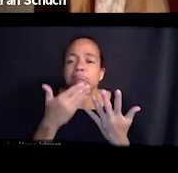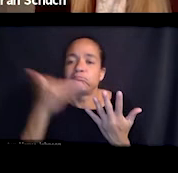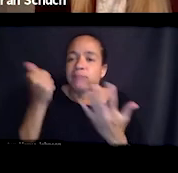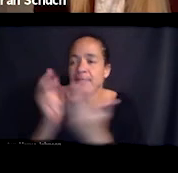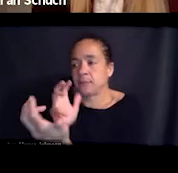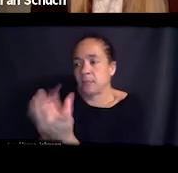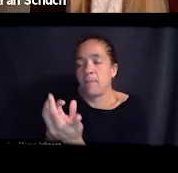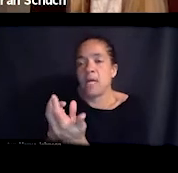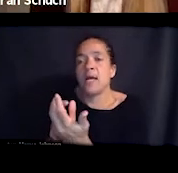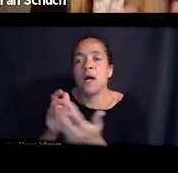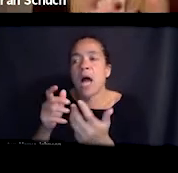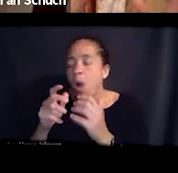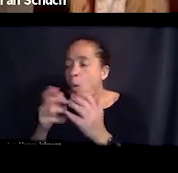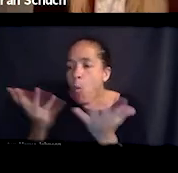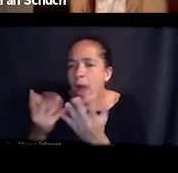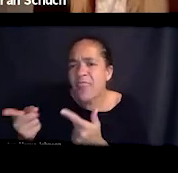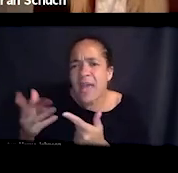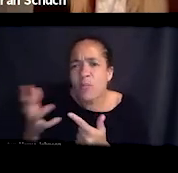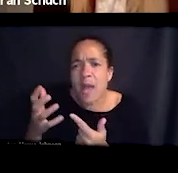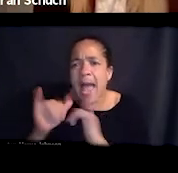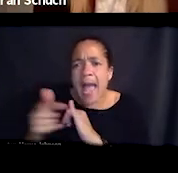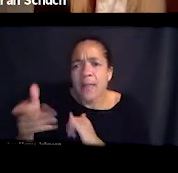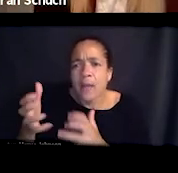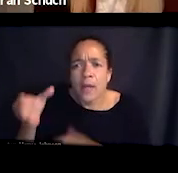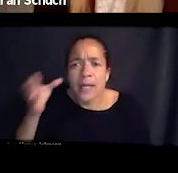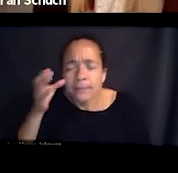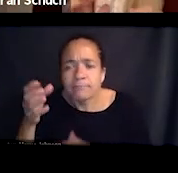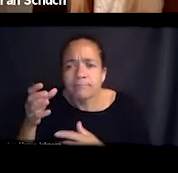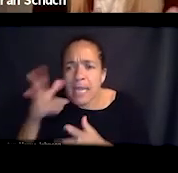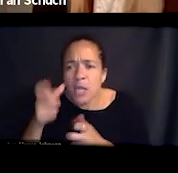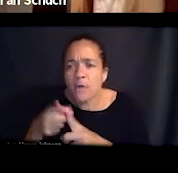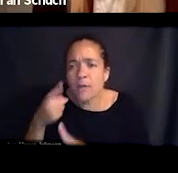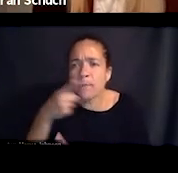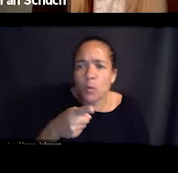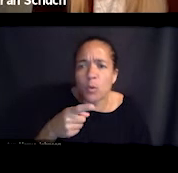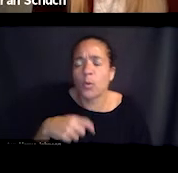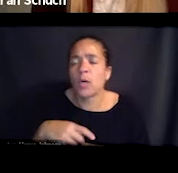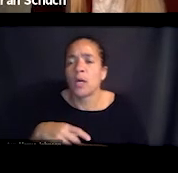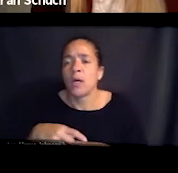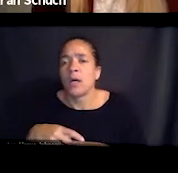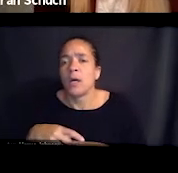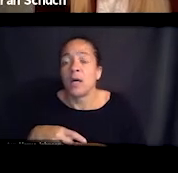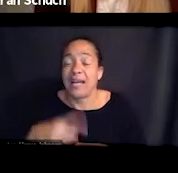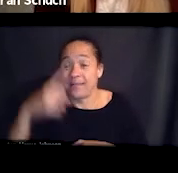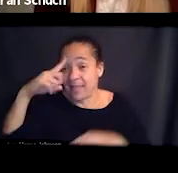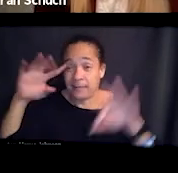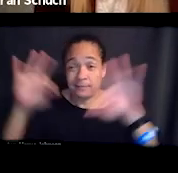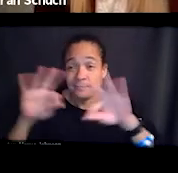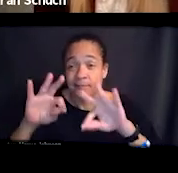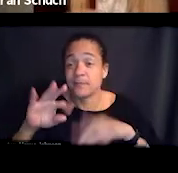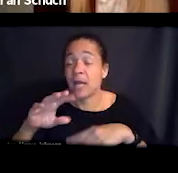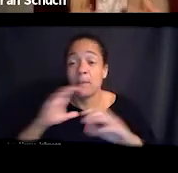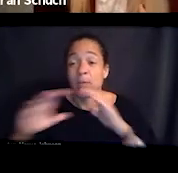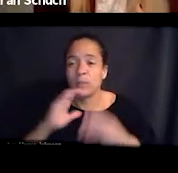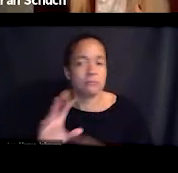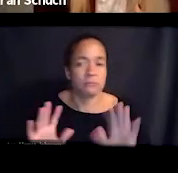wanting to hear from you? We kind of, you know, had to figure it out as we go, but don't underestimate your role in this, even though we're